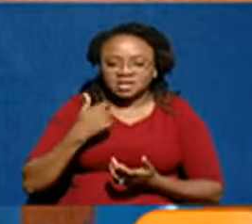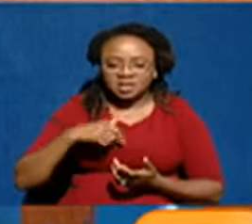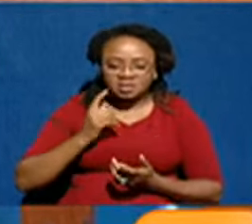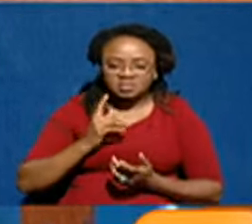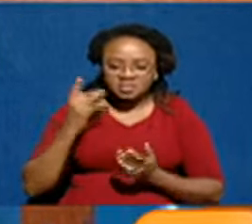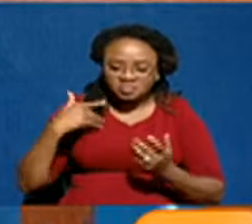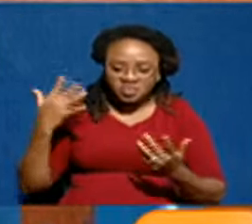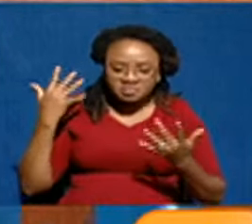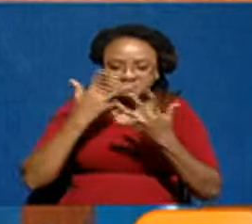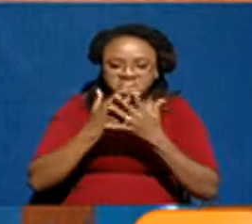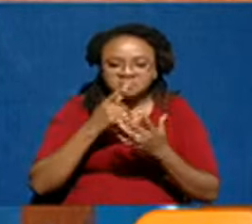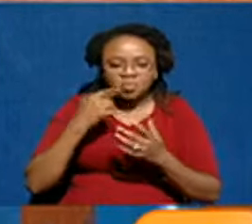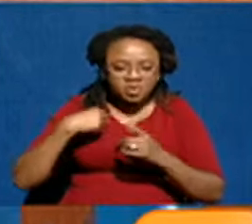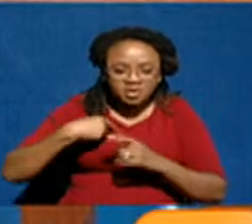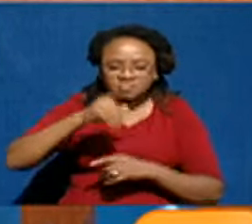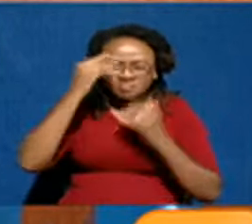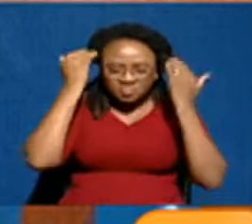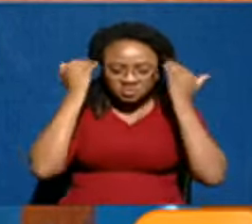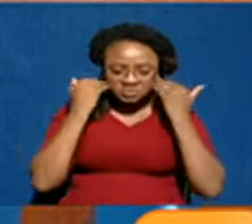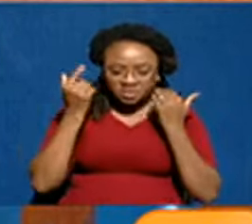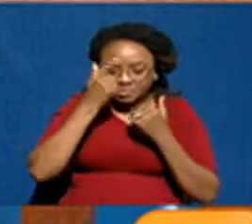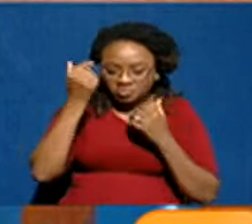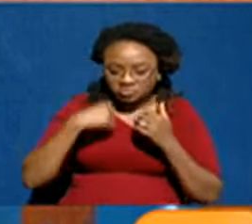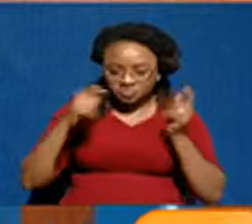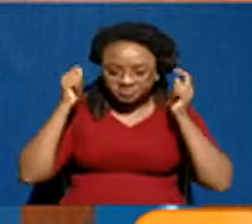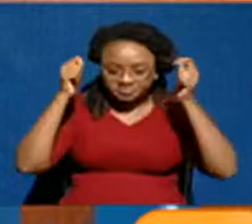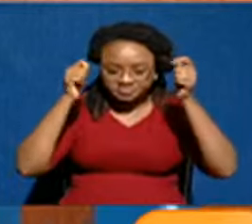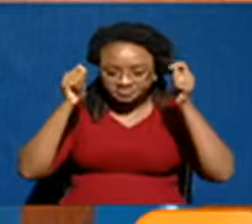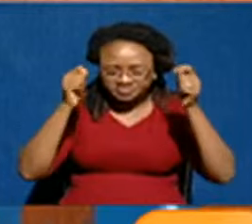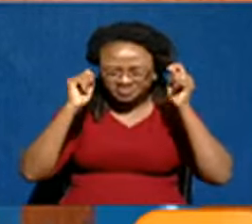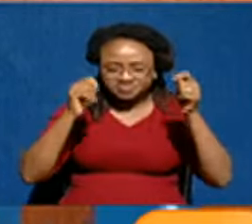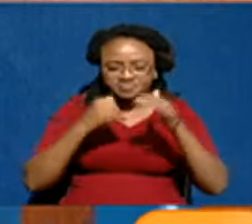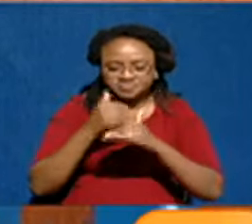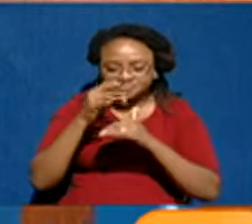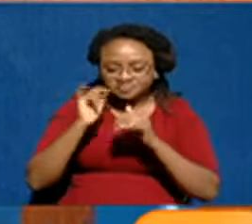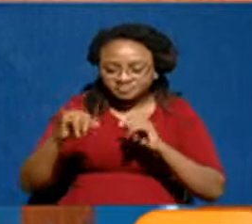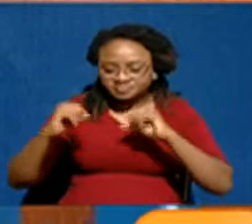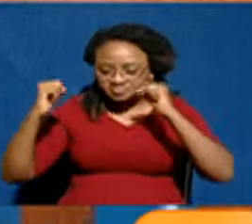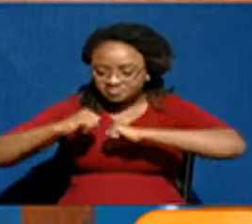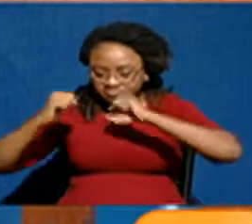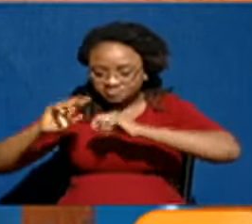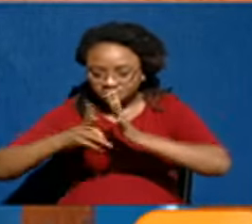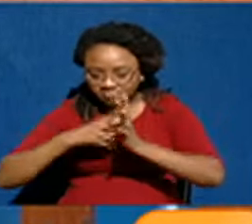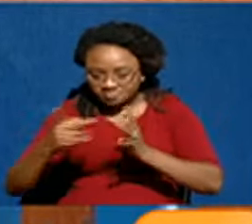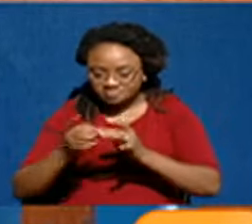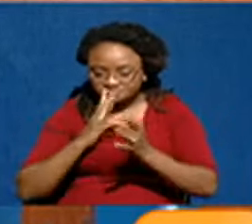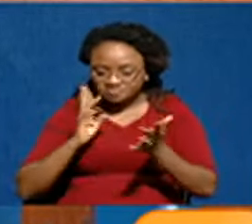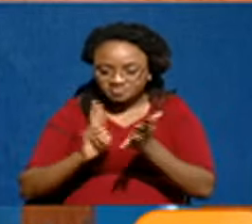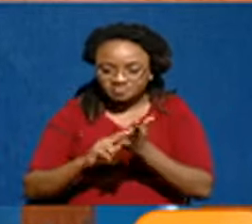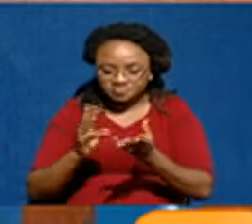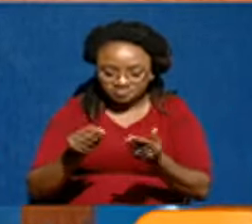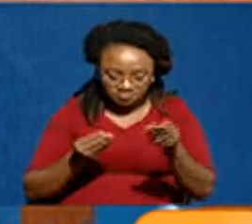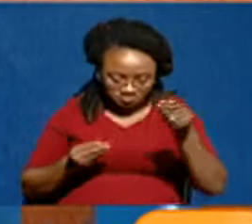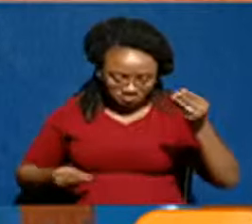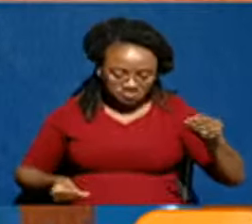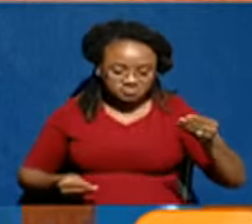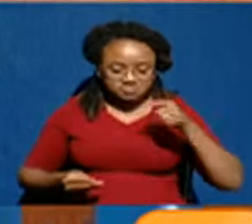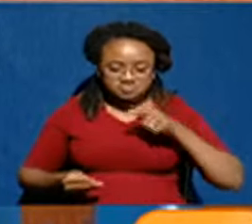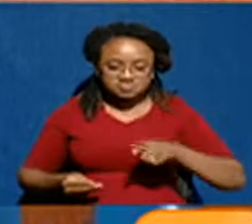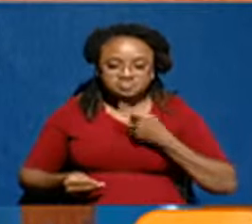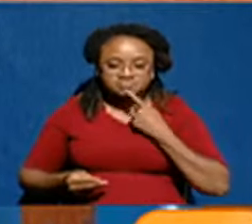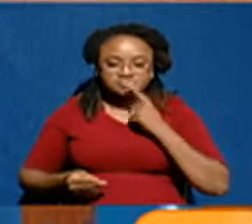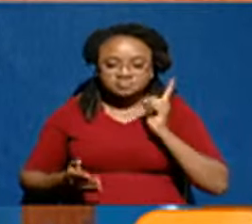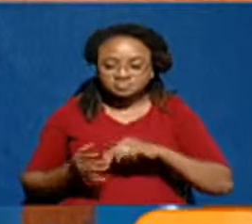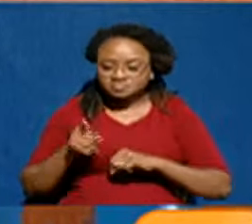2021 because we went on a strike after the conciliation failed. A report was given detailing that actually